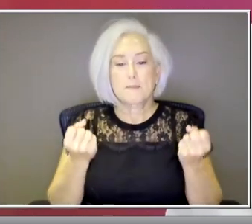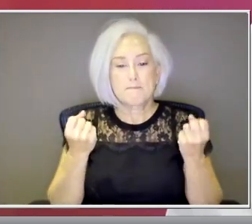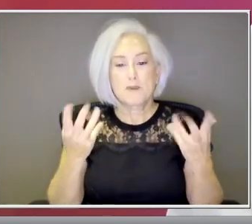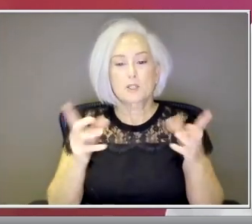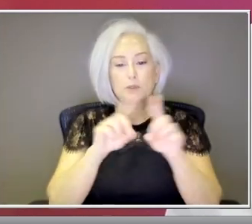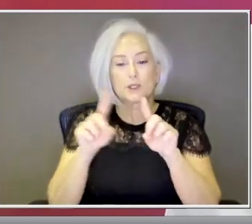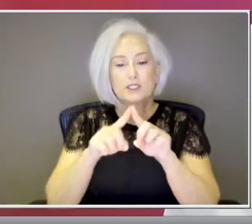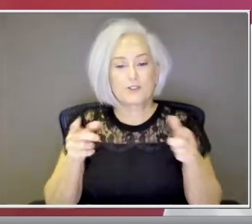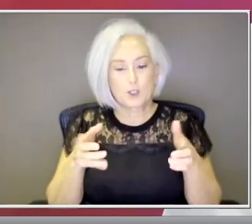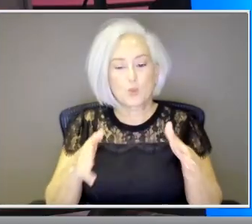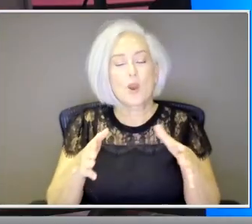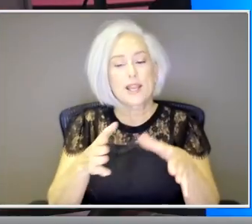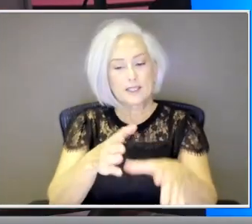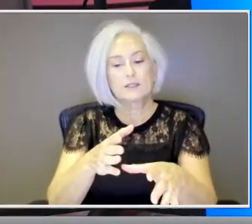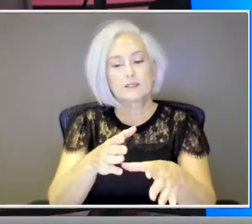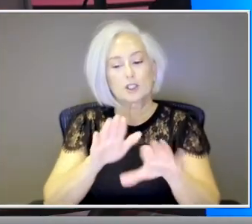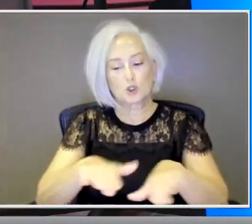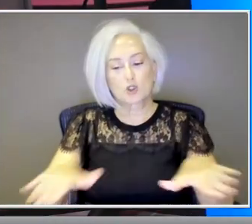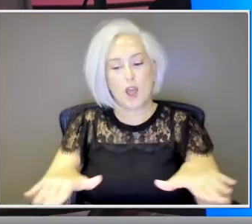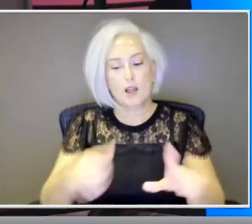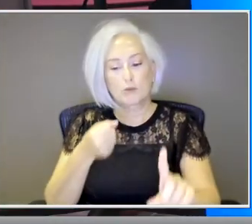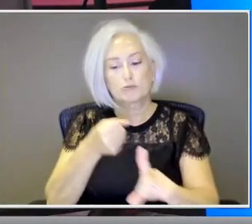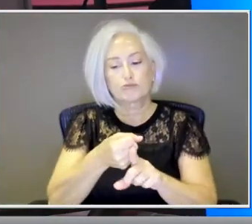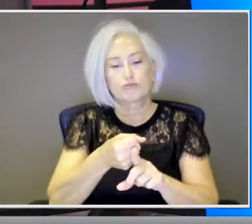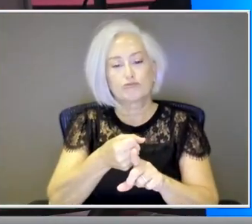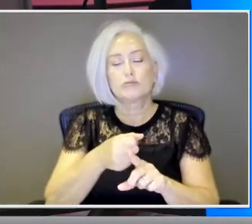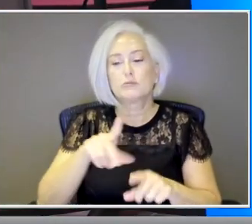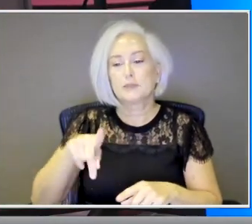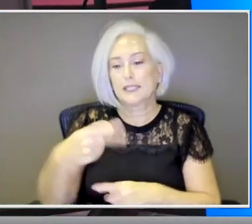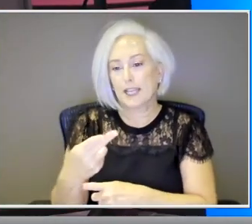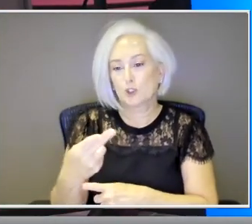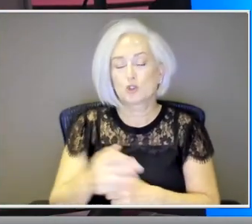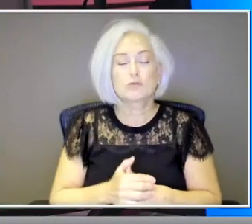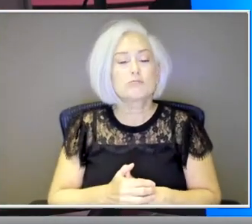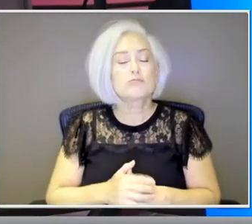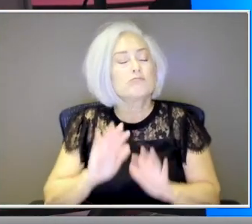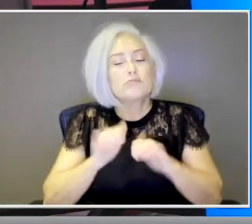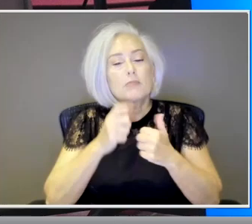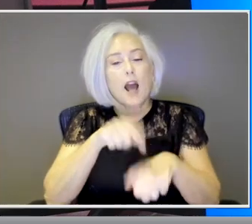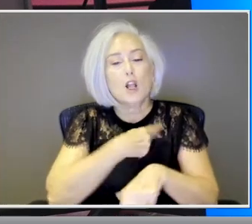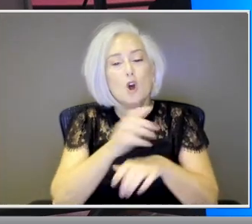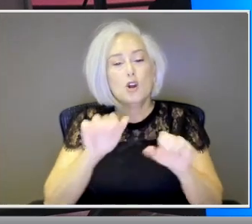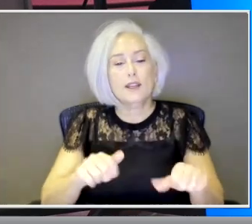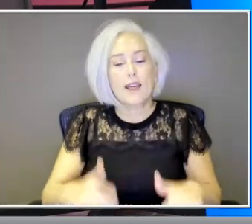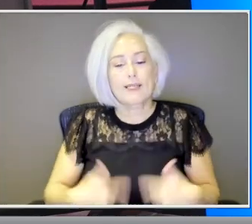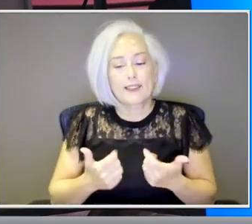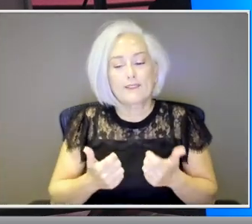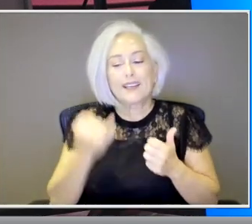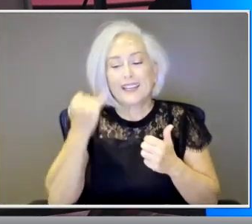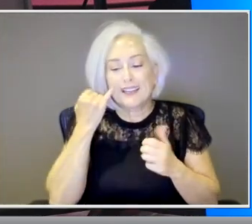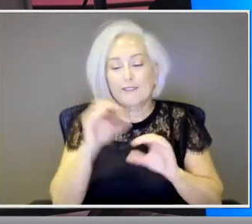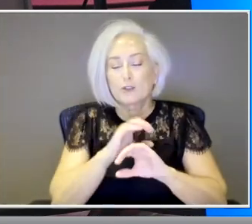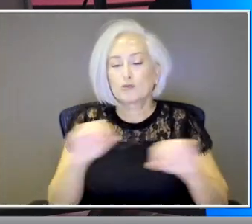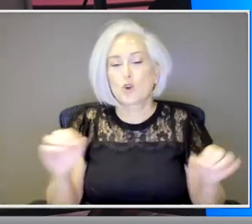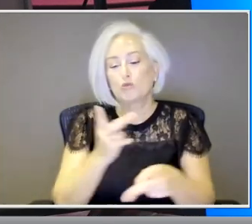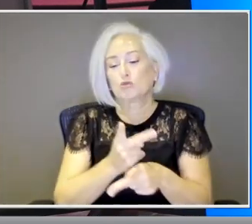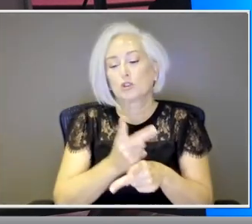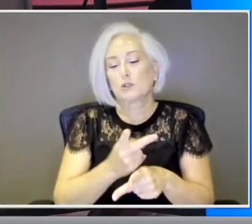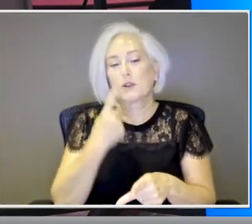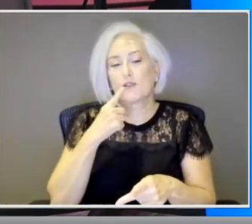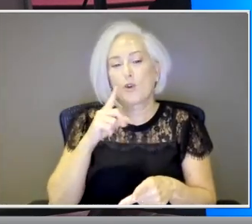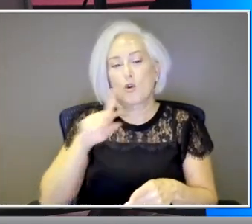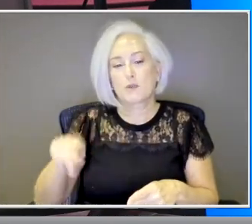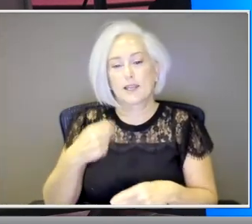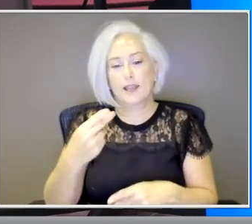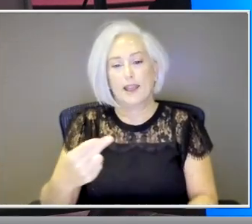get PH. Okay. And then how long can you live with untreated pulmonary hypertension? Dr.